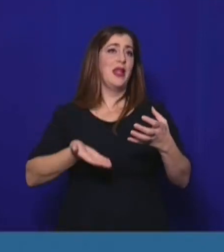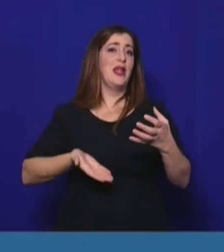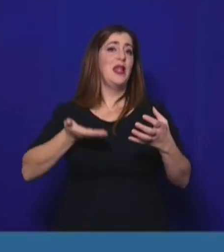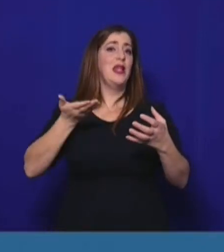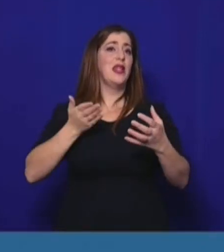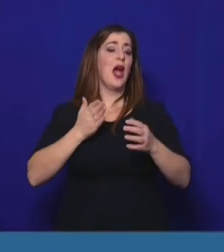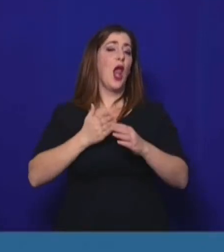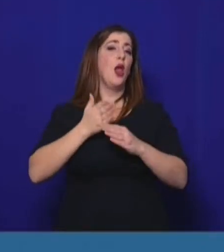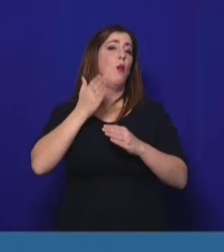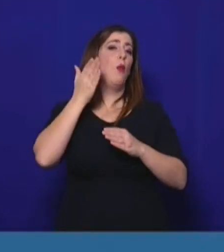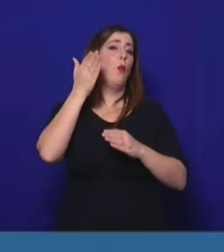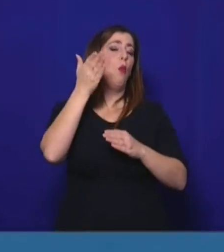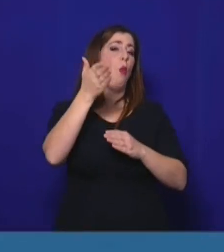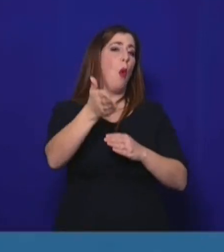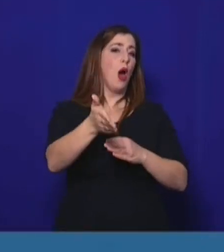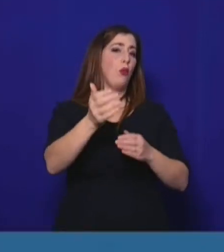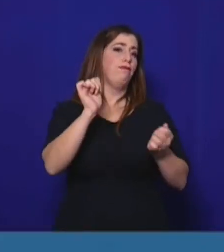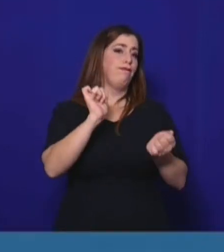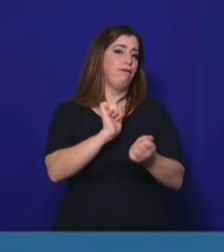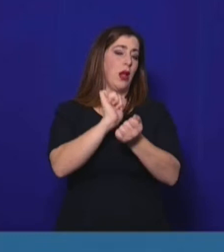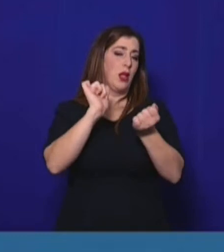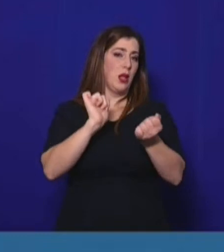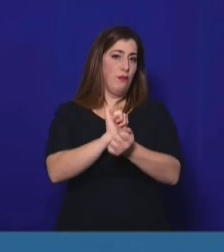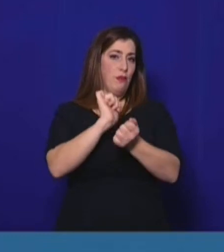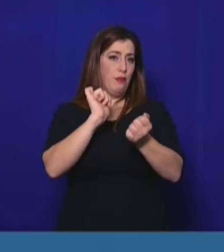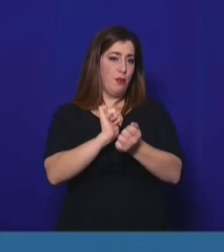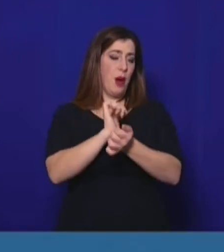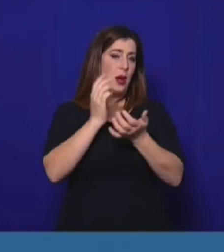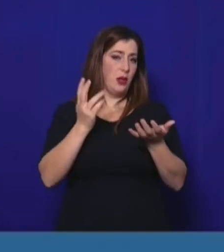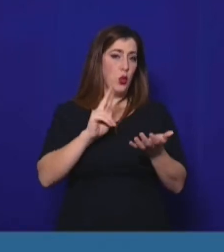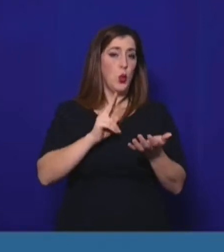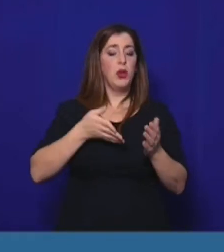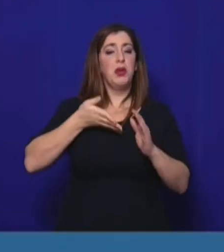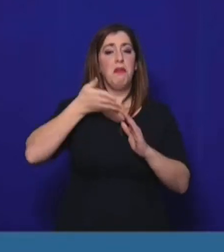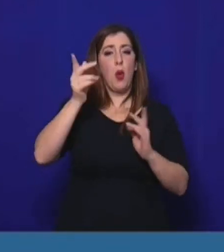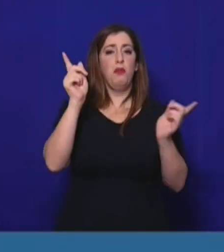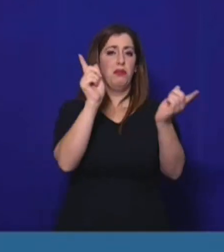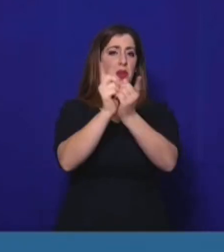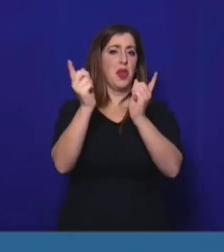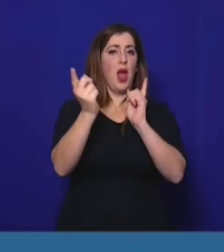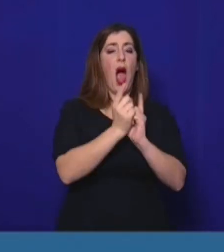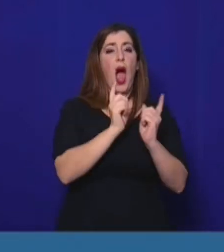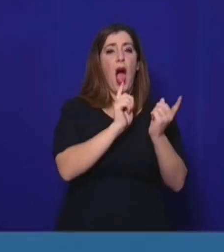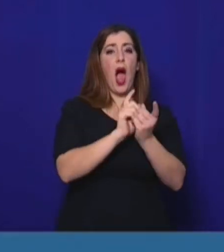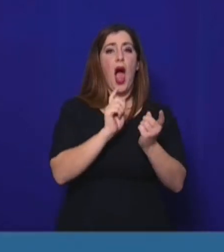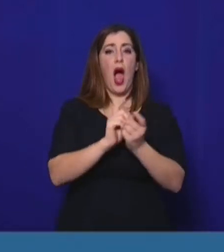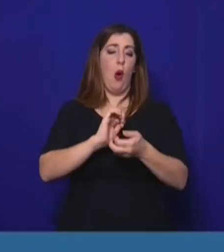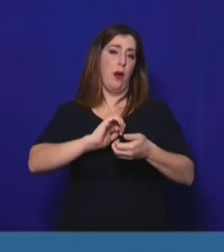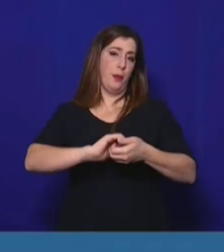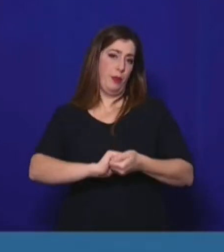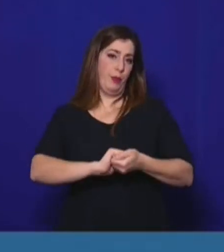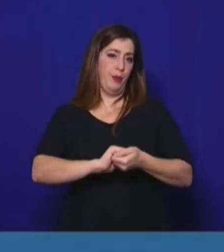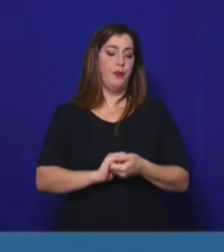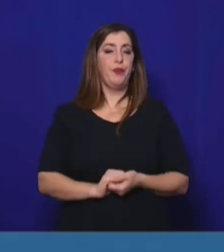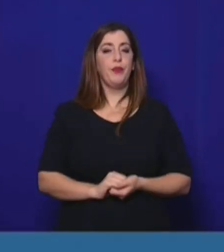mill-rati tal-behavior li rajna li kienu nies l-iktar li kienu qegħdin ikunu gatherings flimkien. U jekk